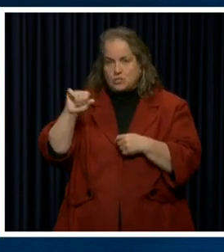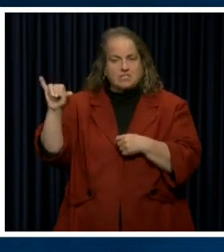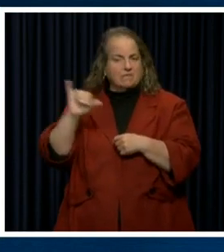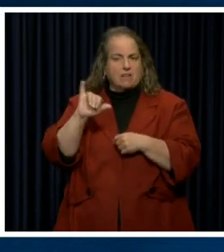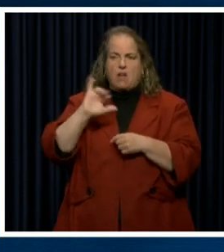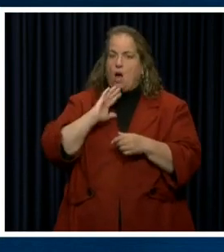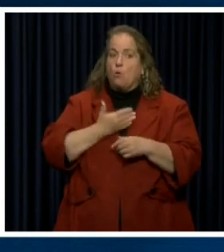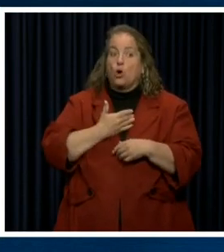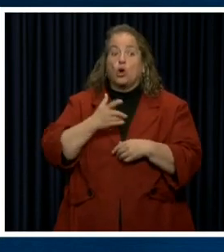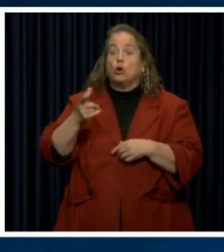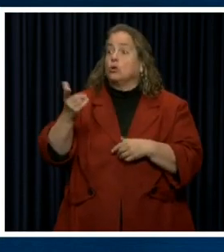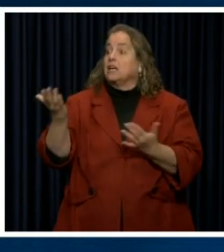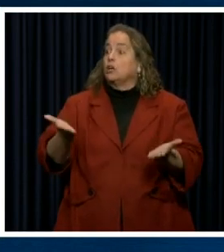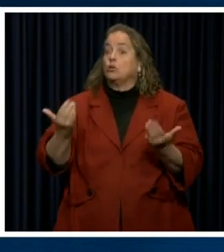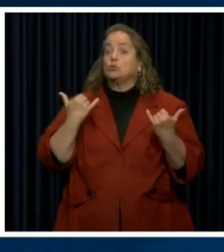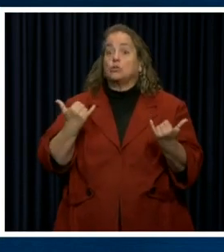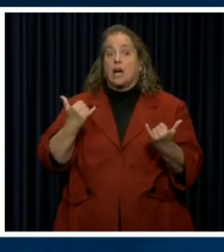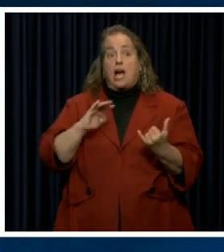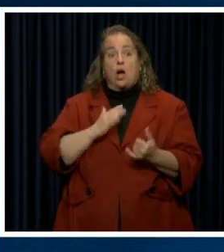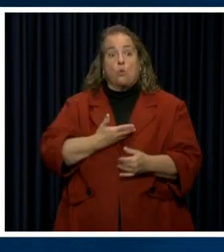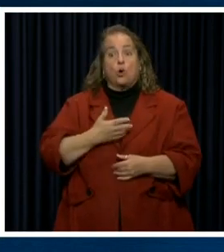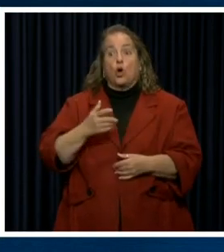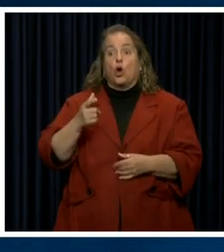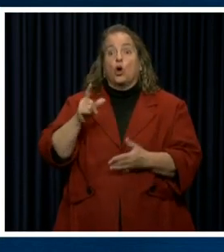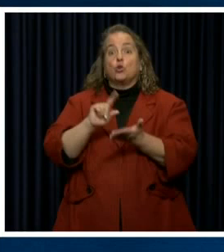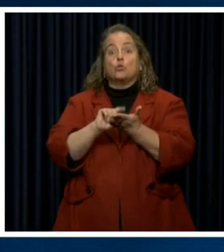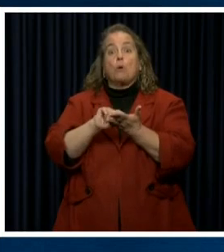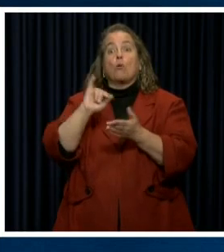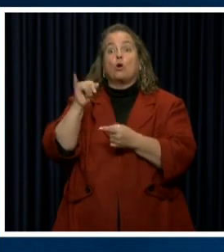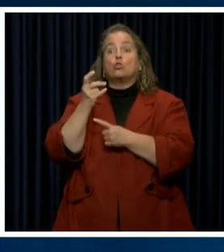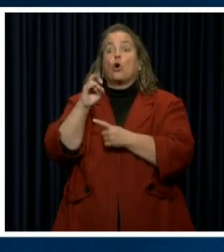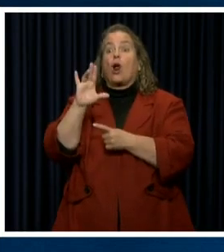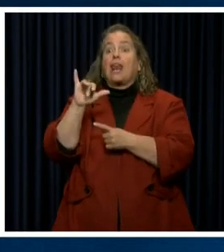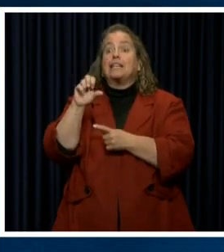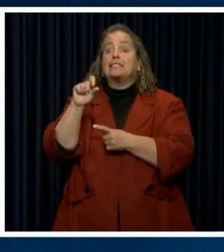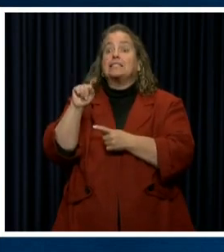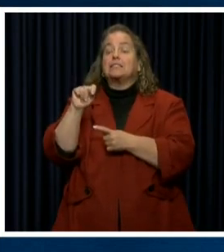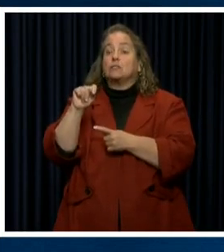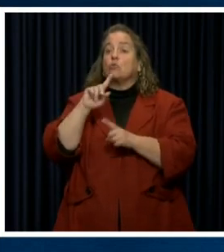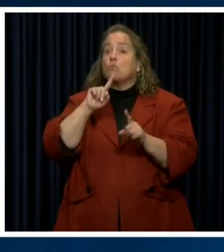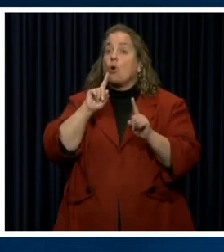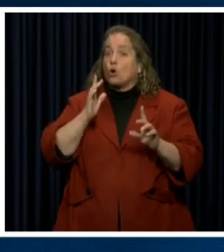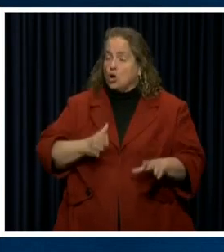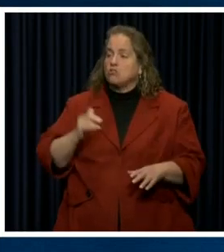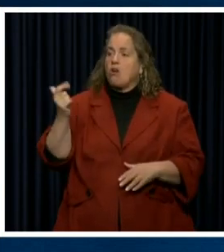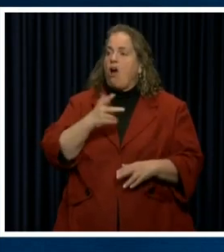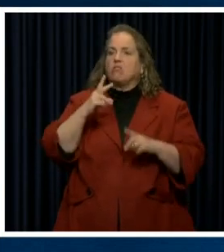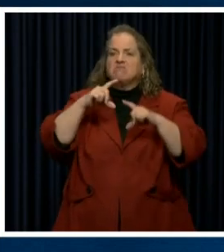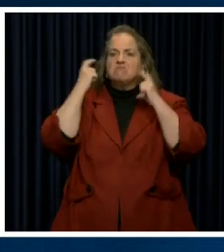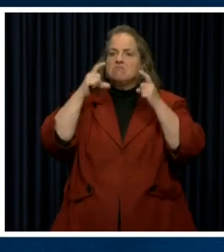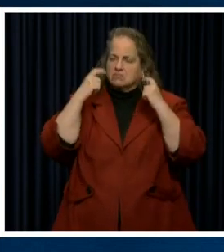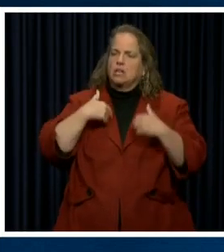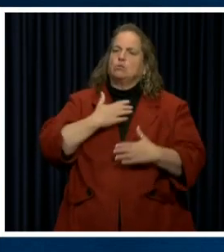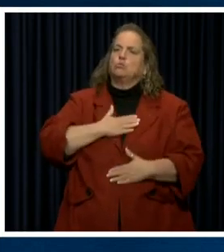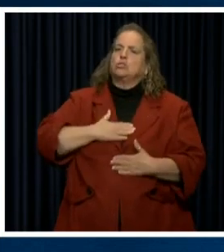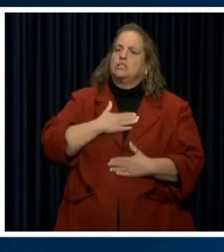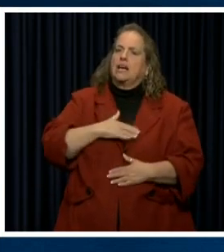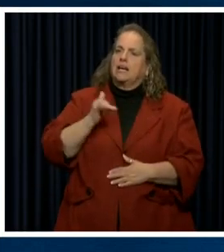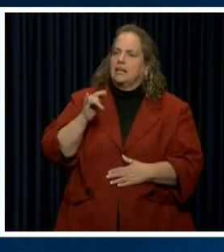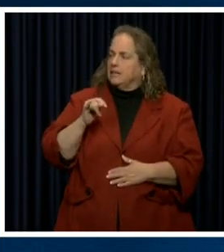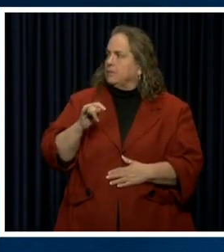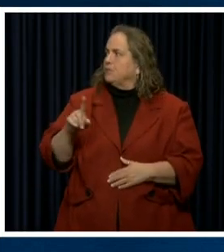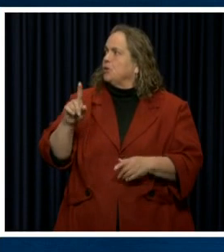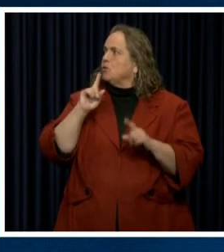all our journalists are here today, which we appreciate. But then I love this. So Photo by Gary B is open back